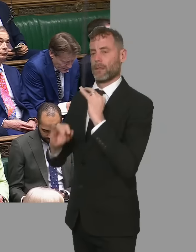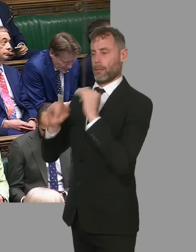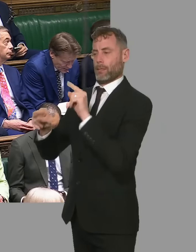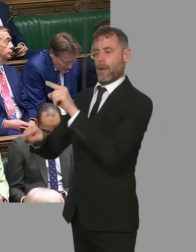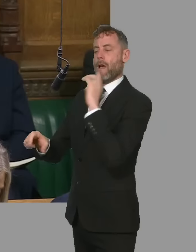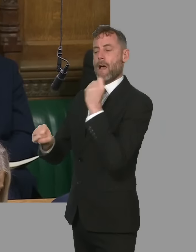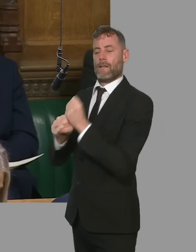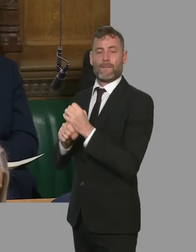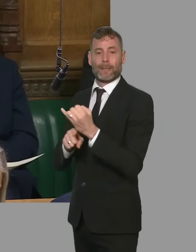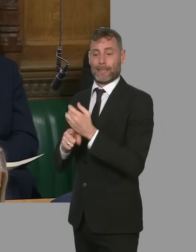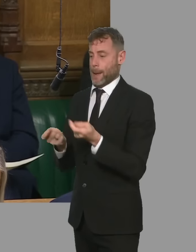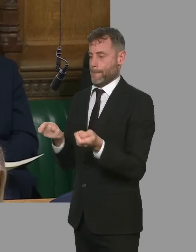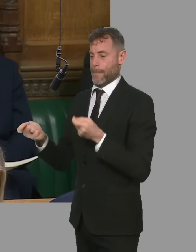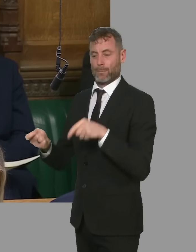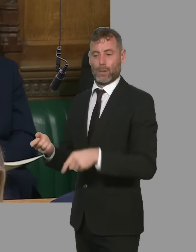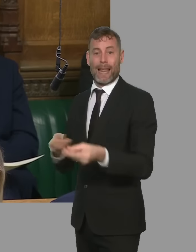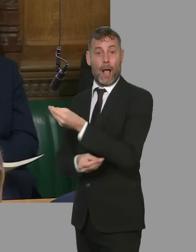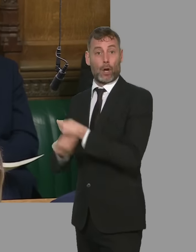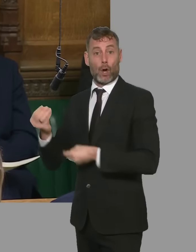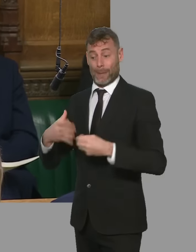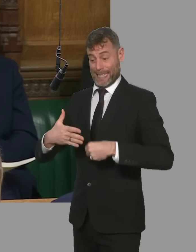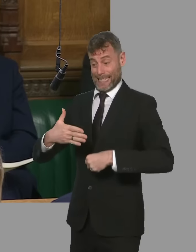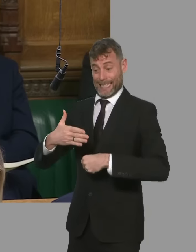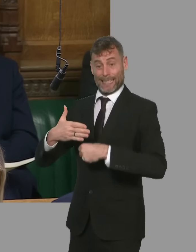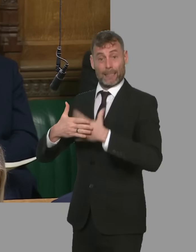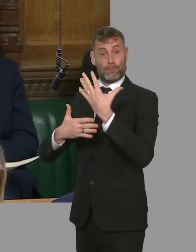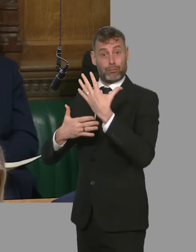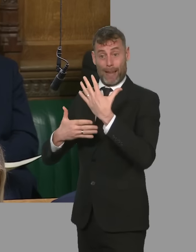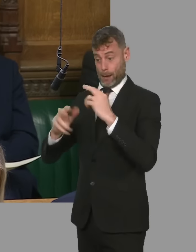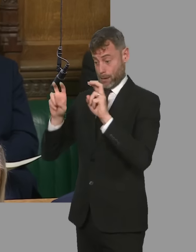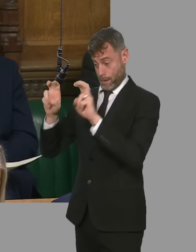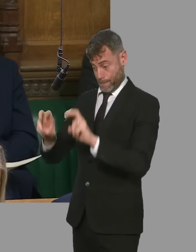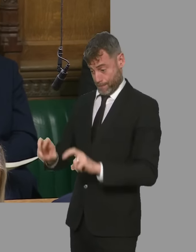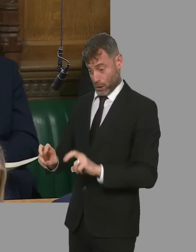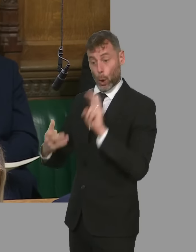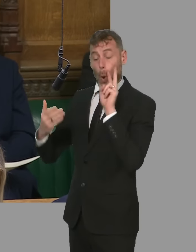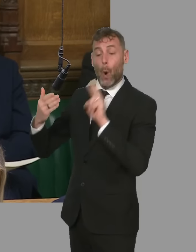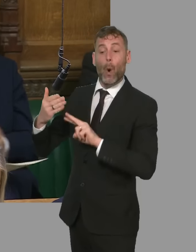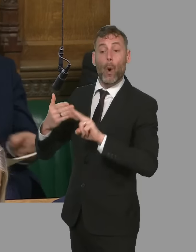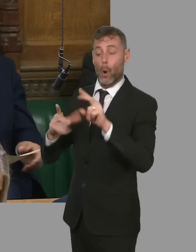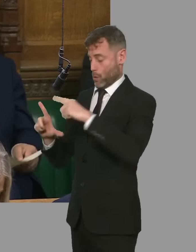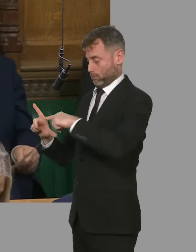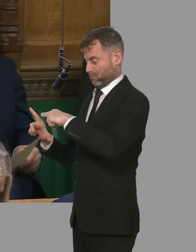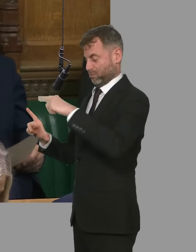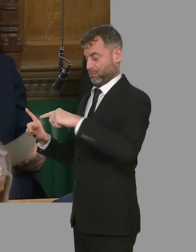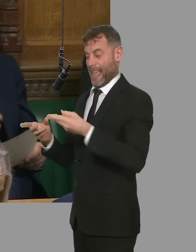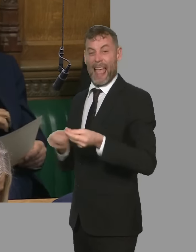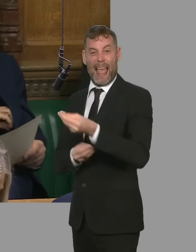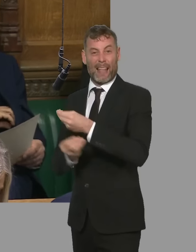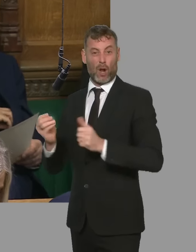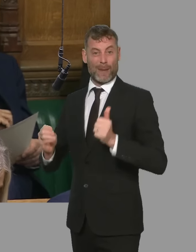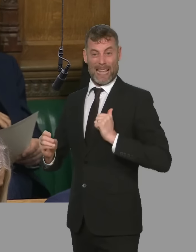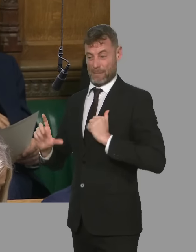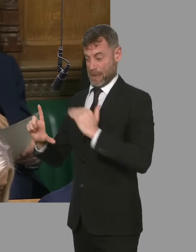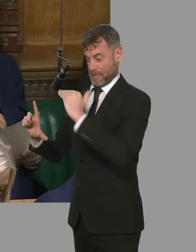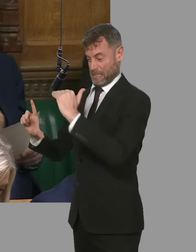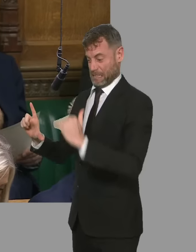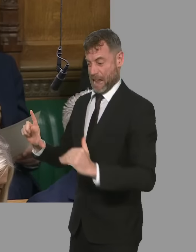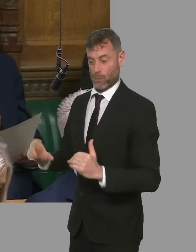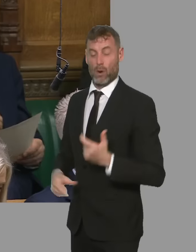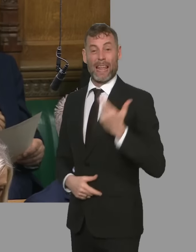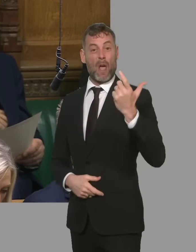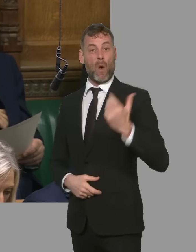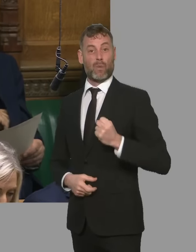that economic growth would go down, wage growth would go down, and also that we would have an increase in